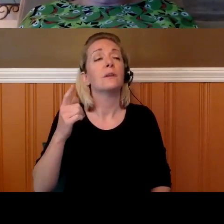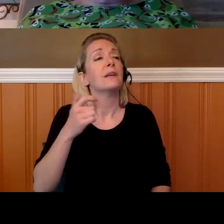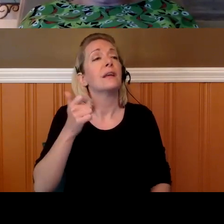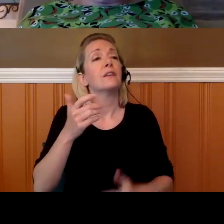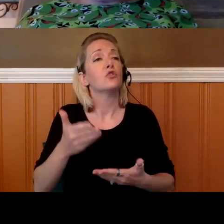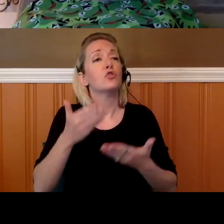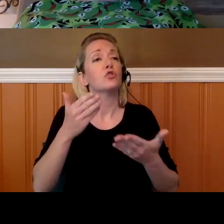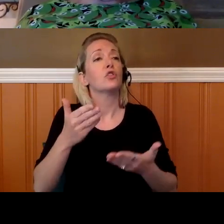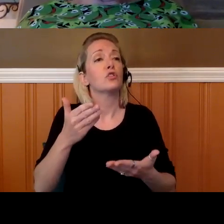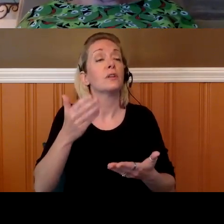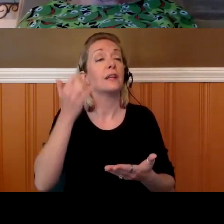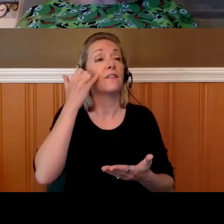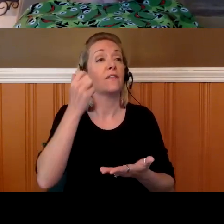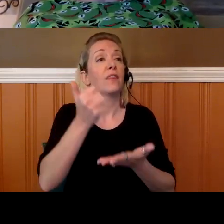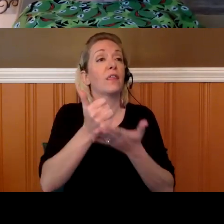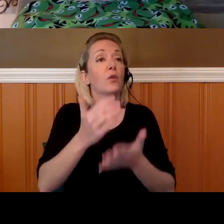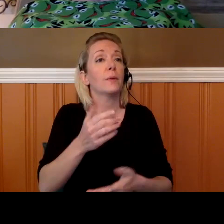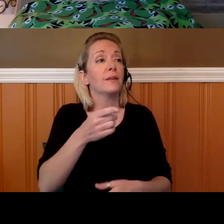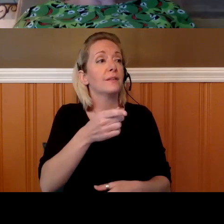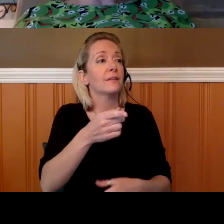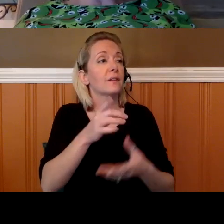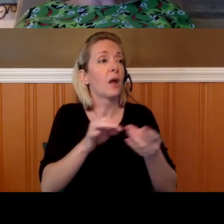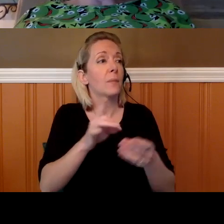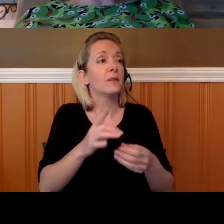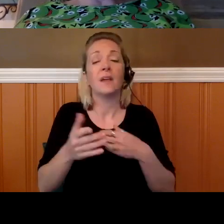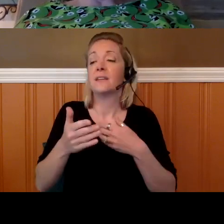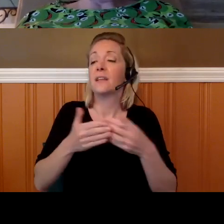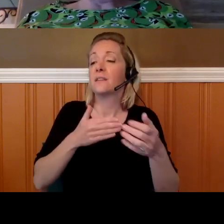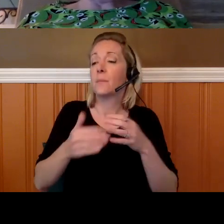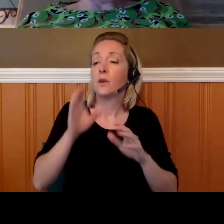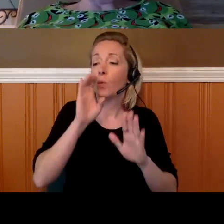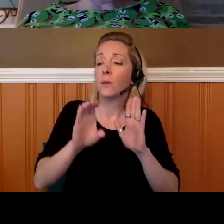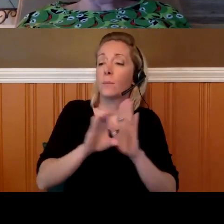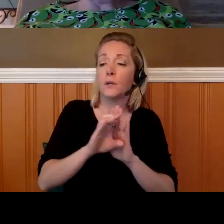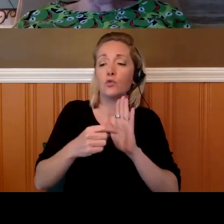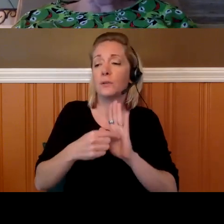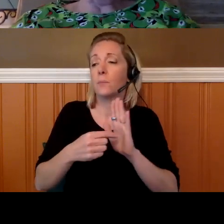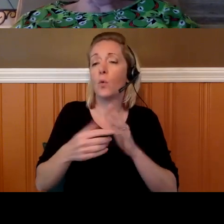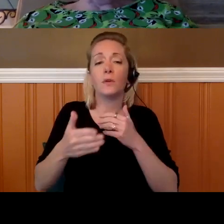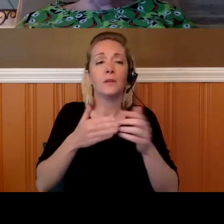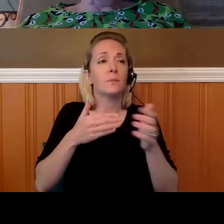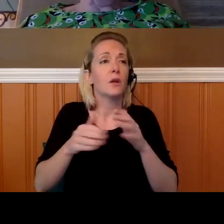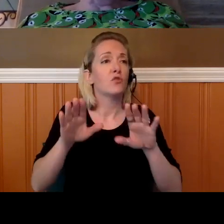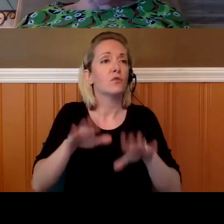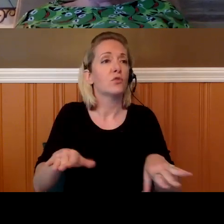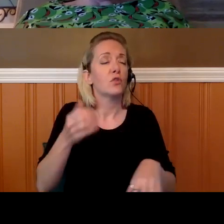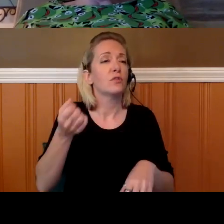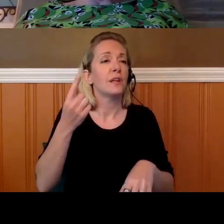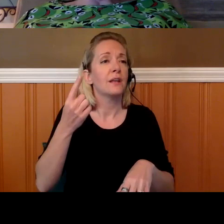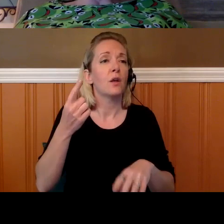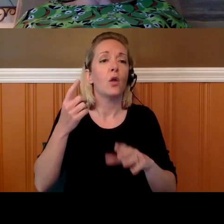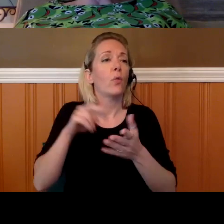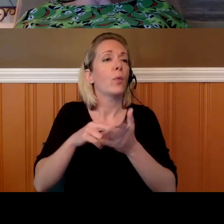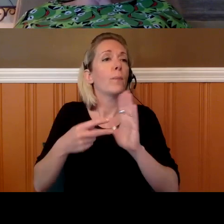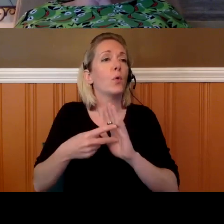to say when therapists say it doesn't matter what the photo or symbol is or if the child understands it? It's all about